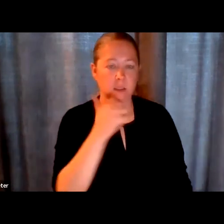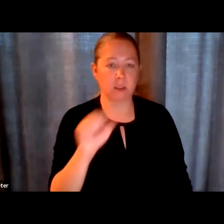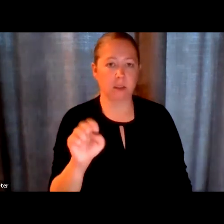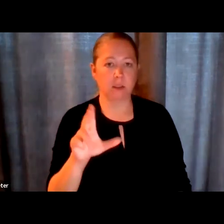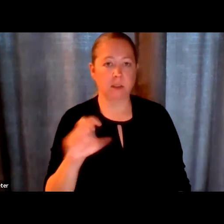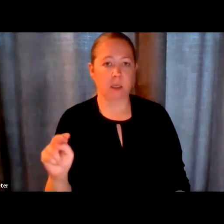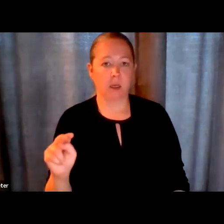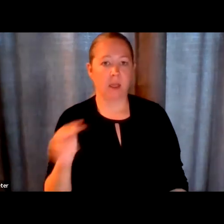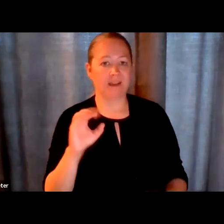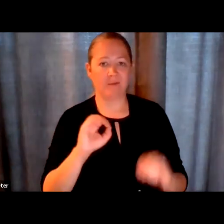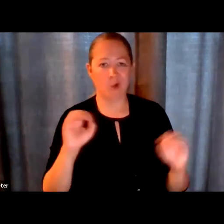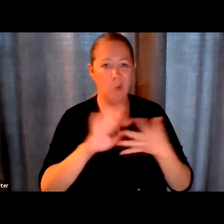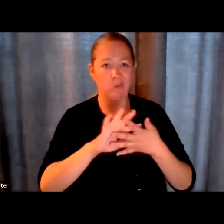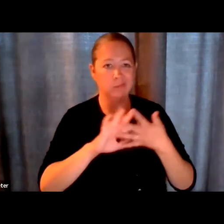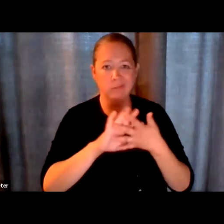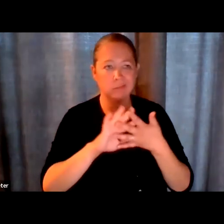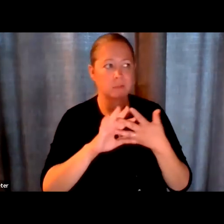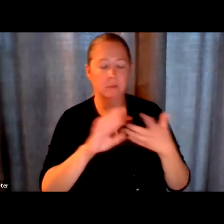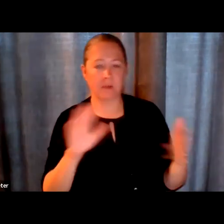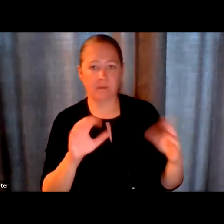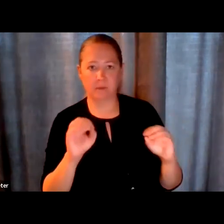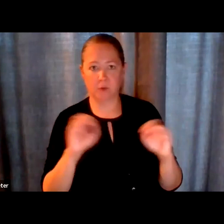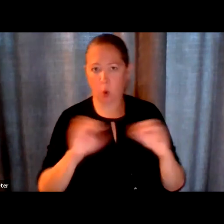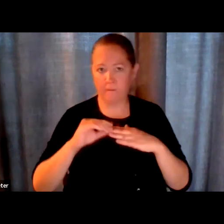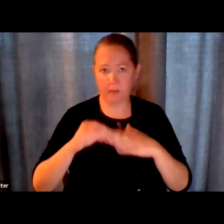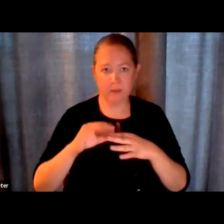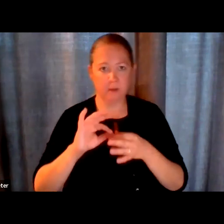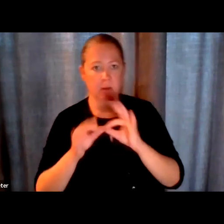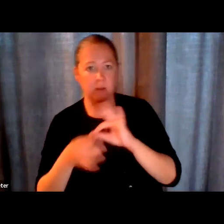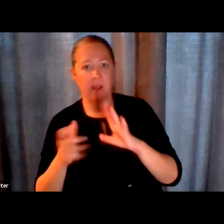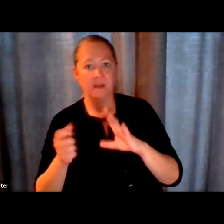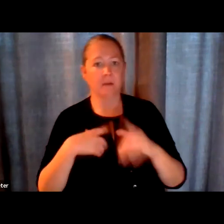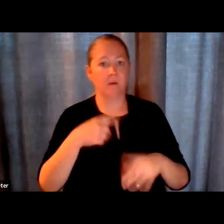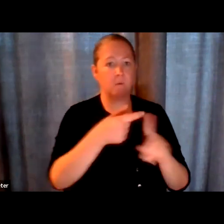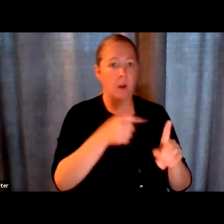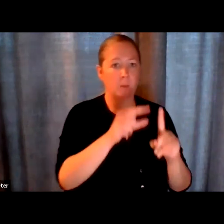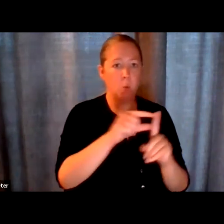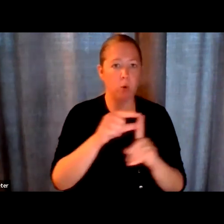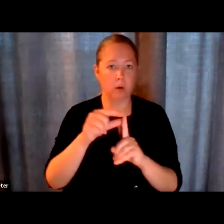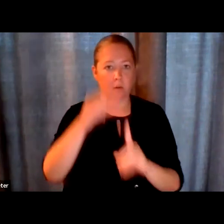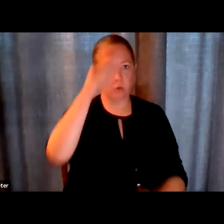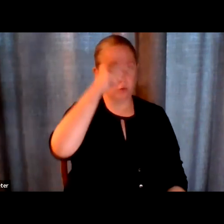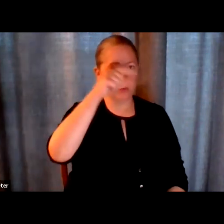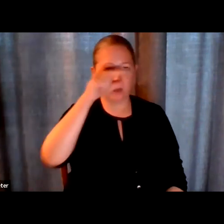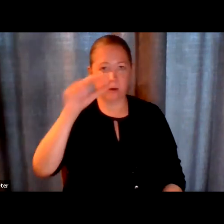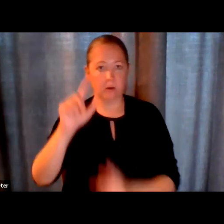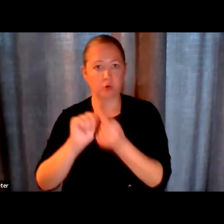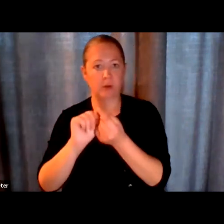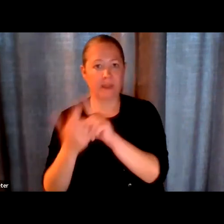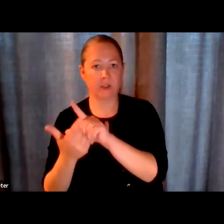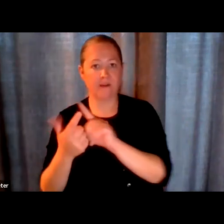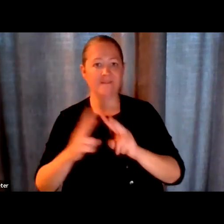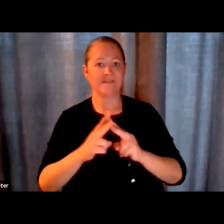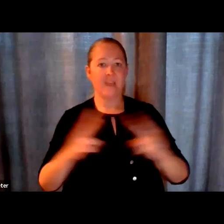for interpretation. The words from the original Koine Greek through the translations into now are all very clear that it is